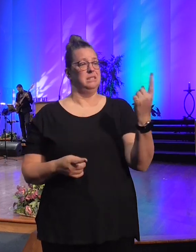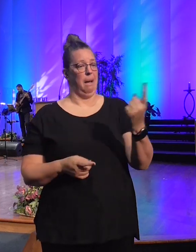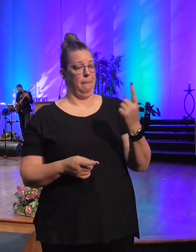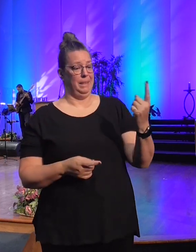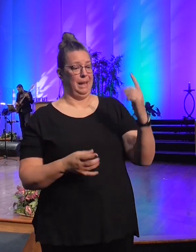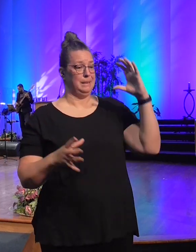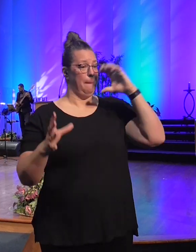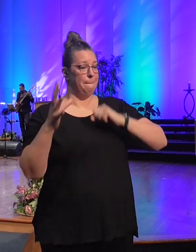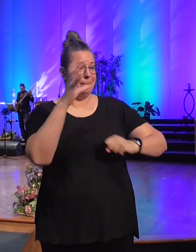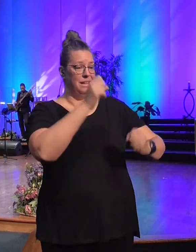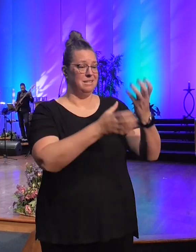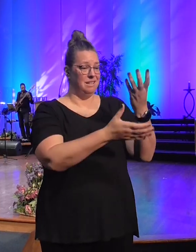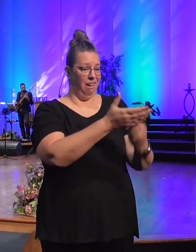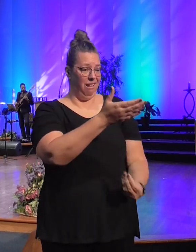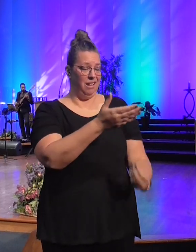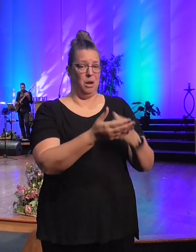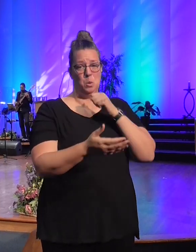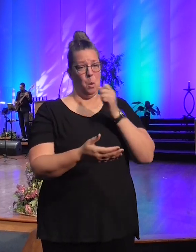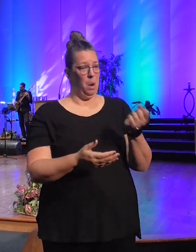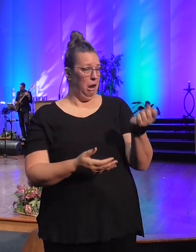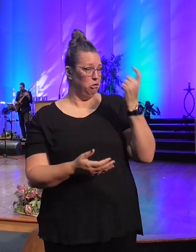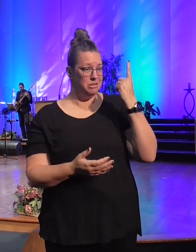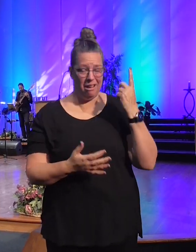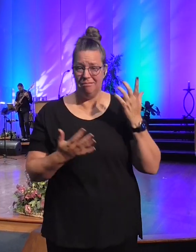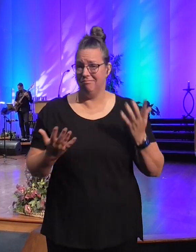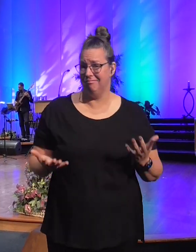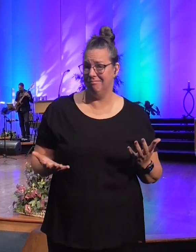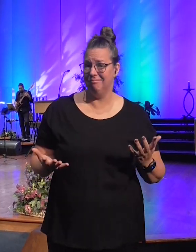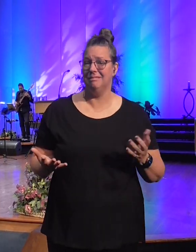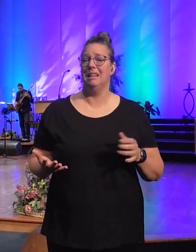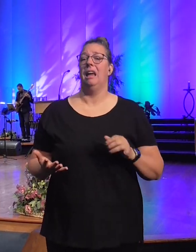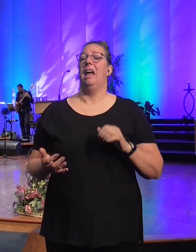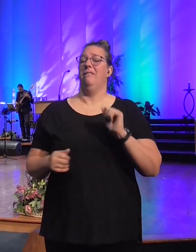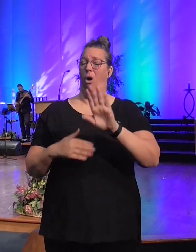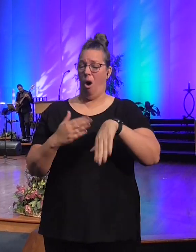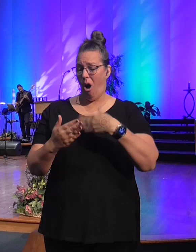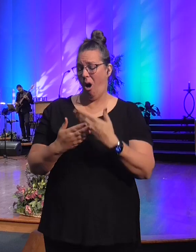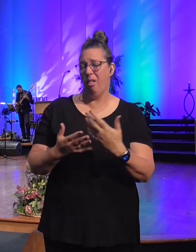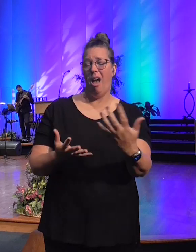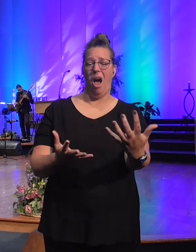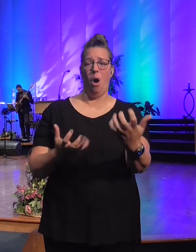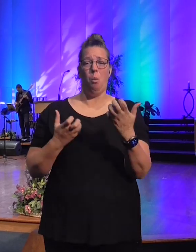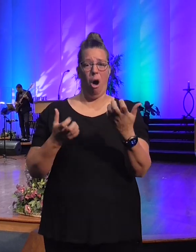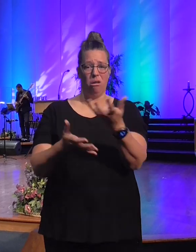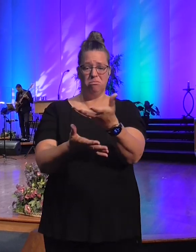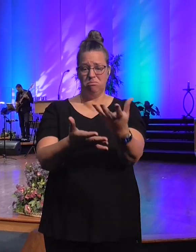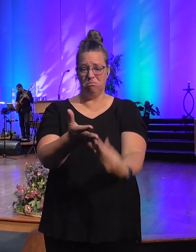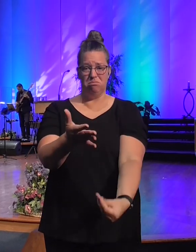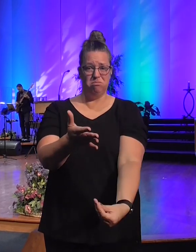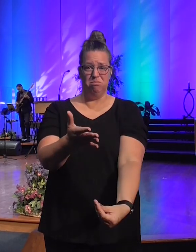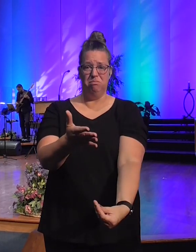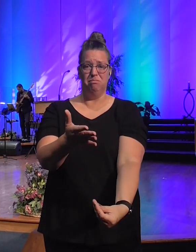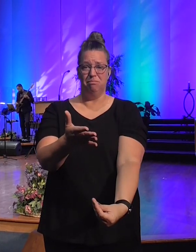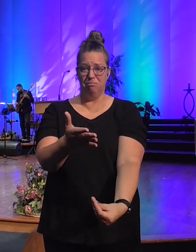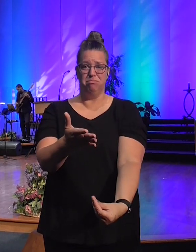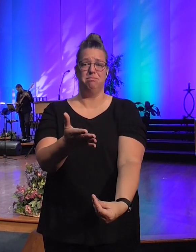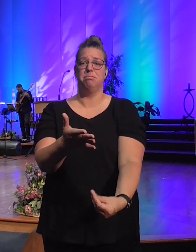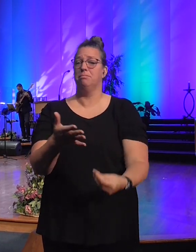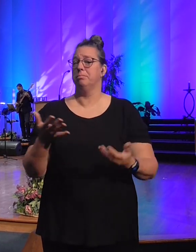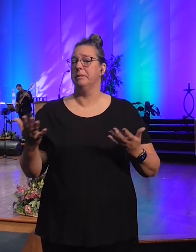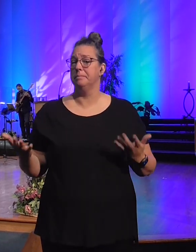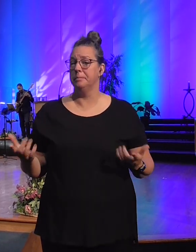you don't understand, if all that you're wanting slips right through your